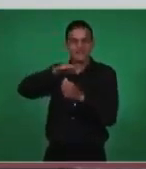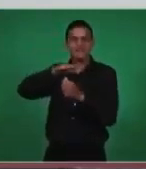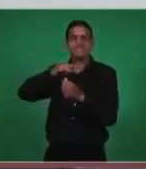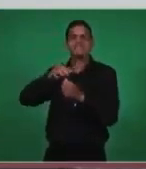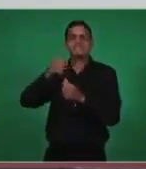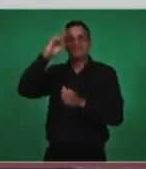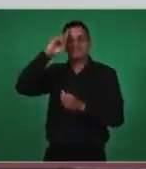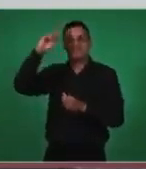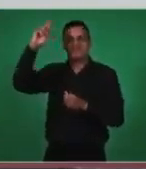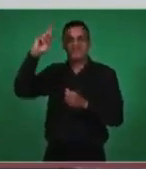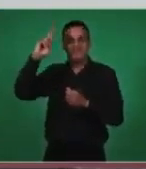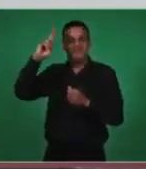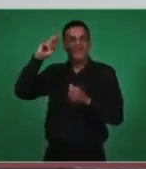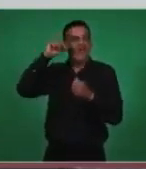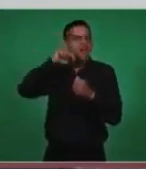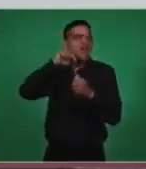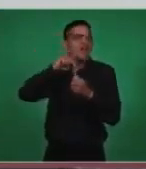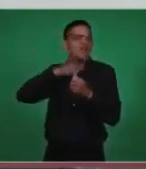They are an example.